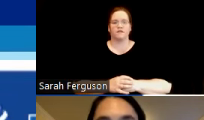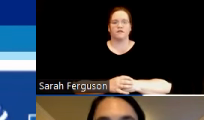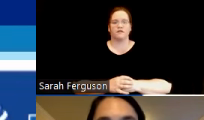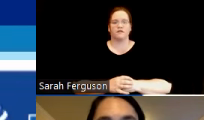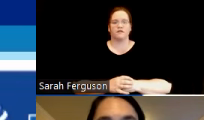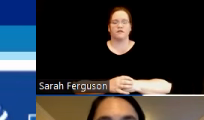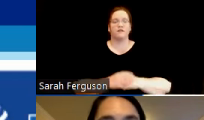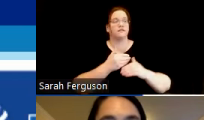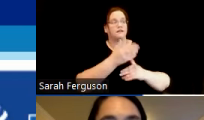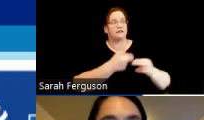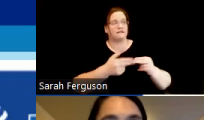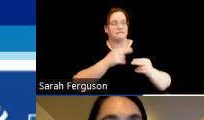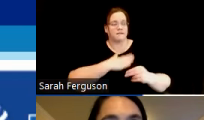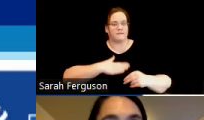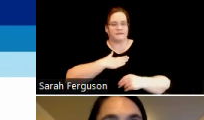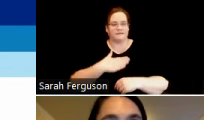the next slide, please.